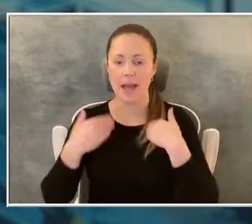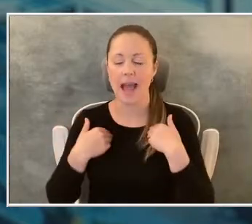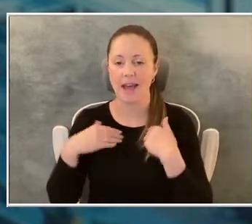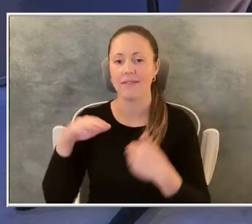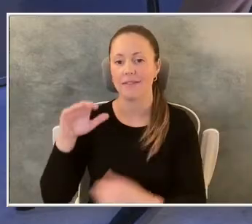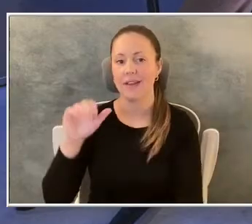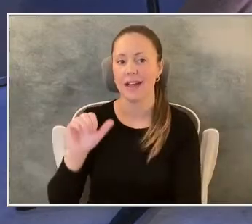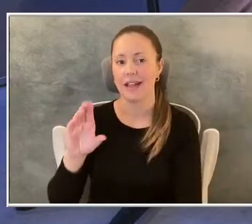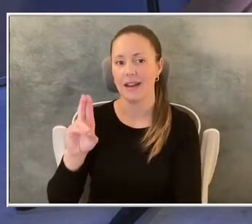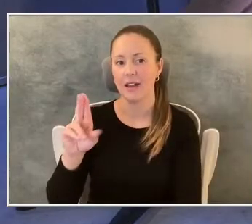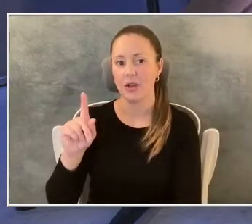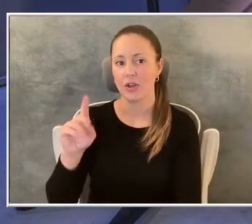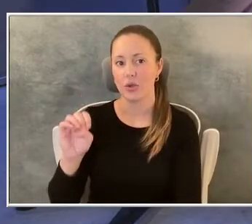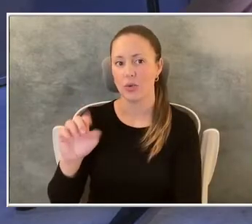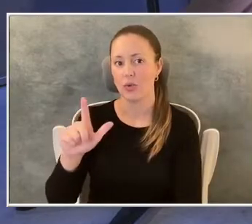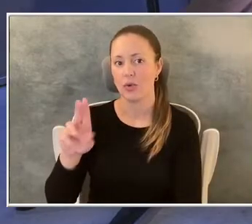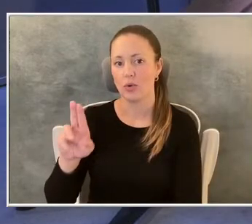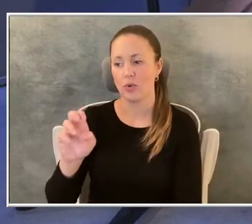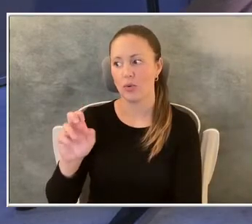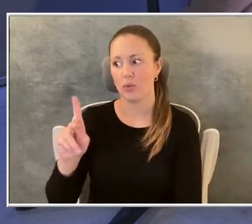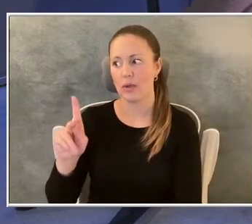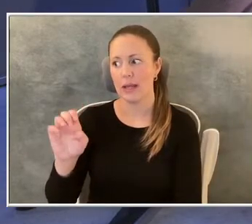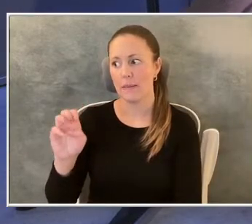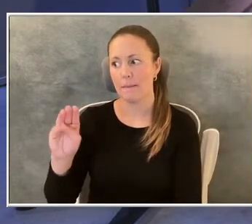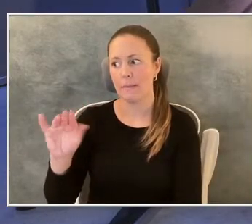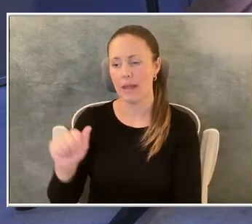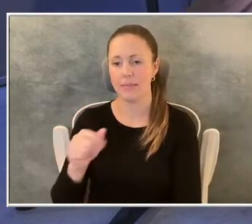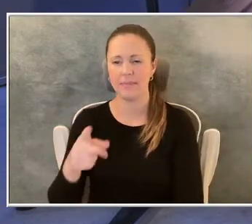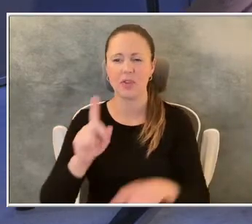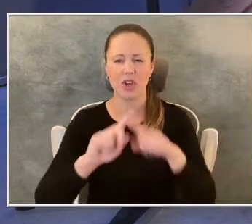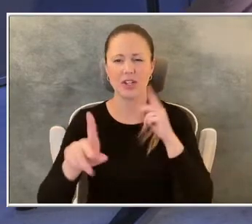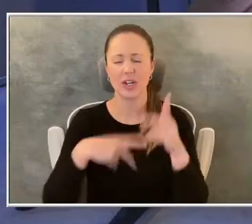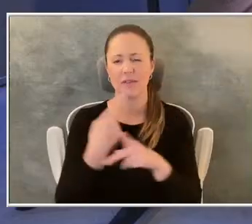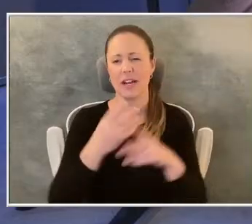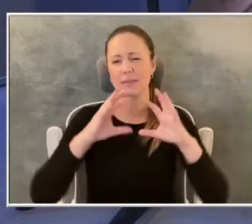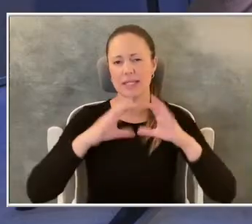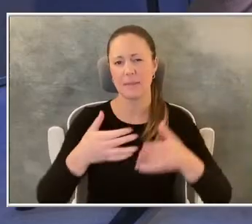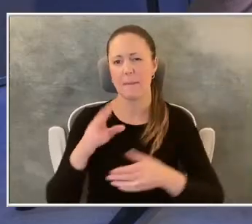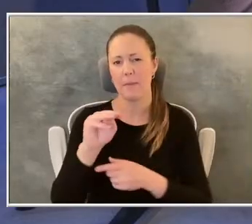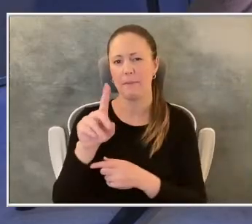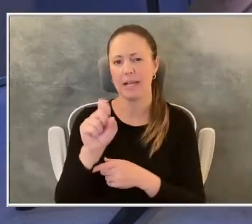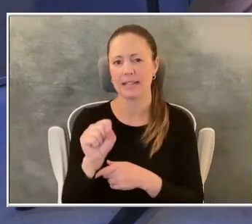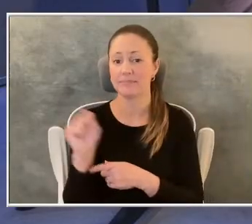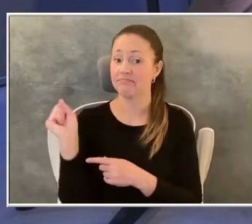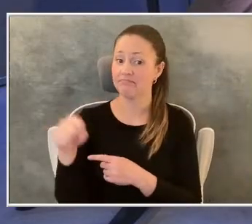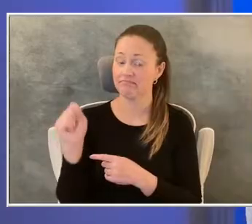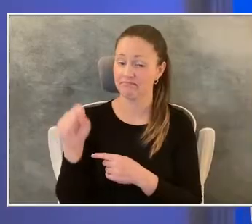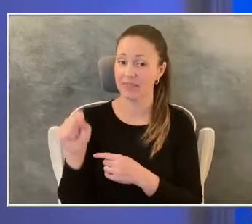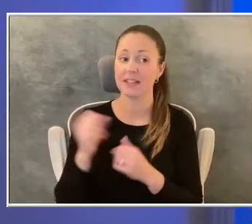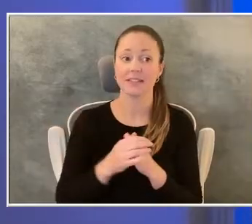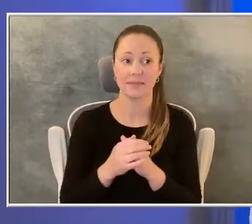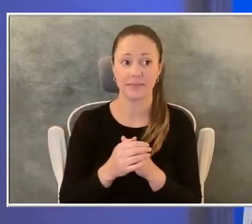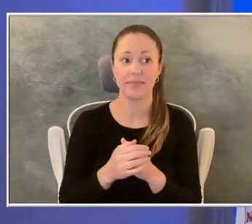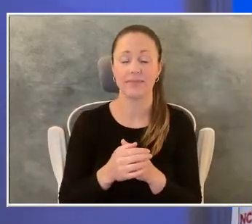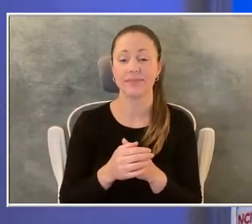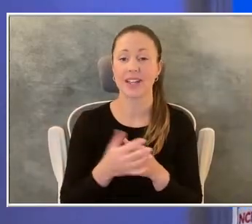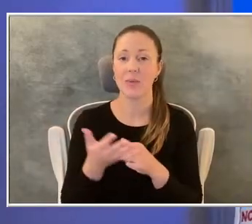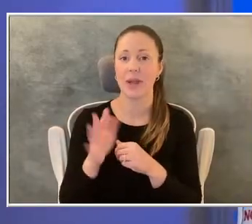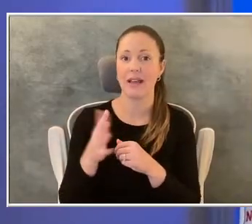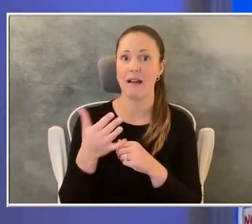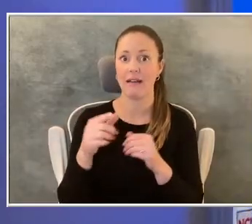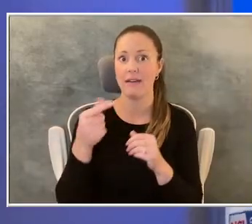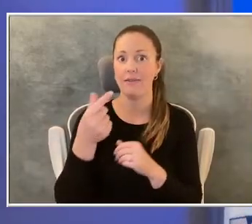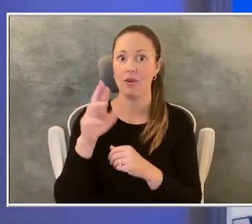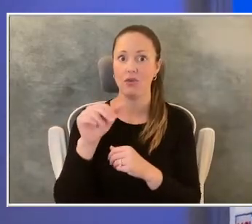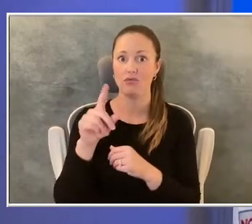Dr. A, are there different types and subtypes of MDS, and what type did John have? Yes, so we kind of grade these subtypes based on the number